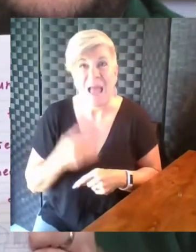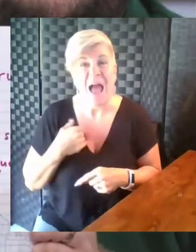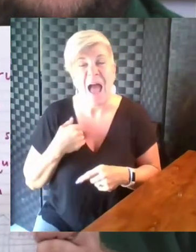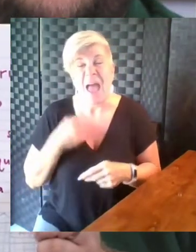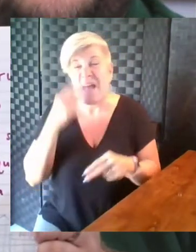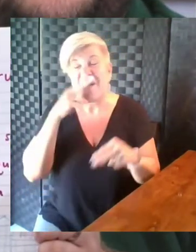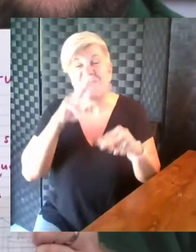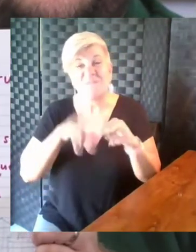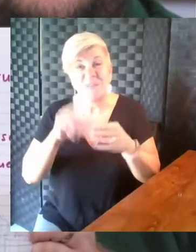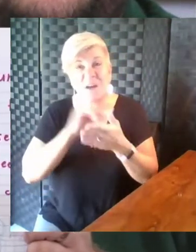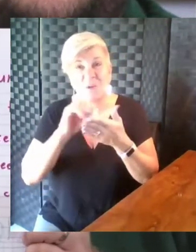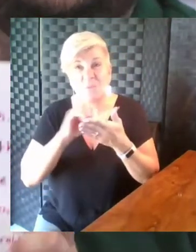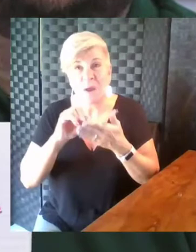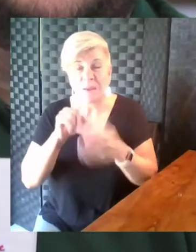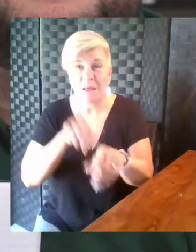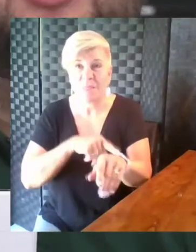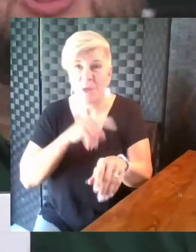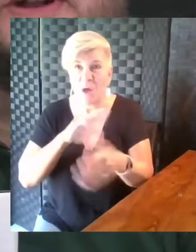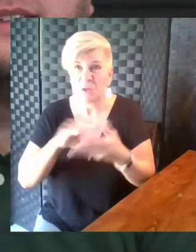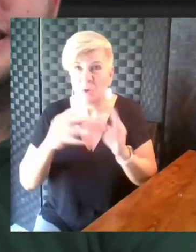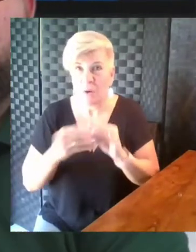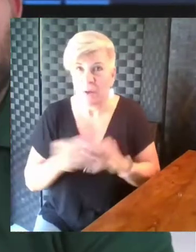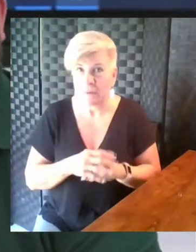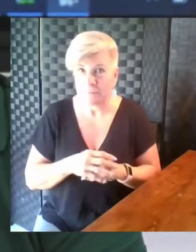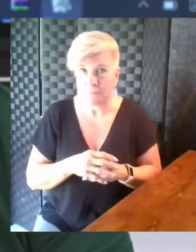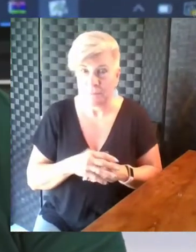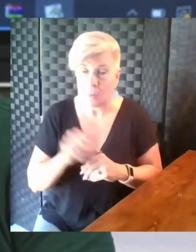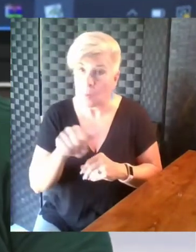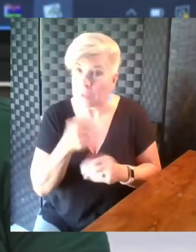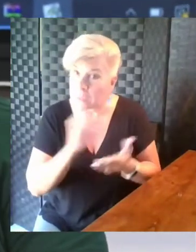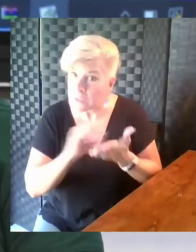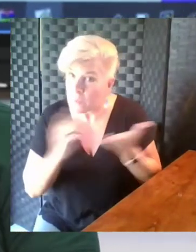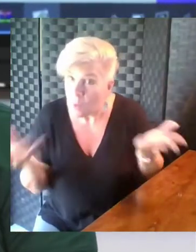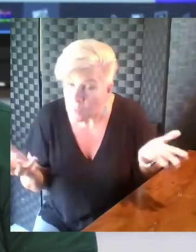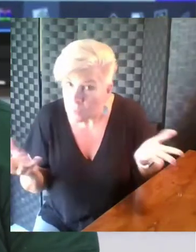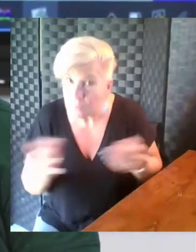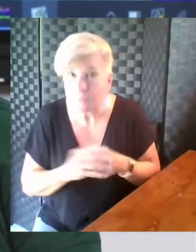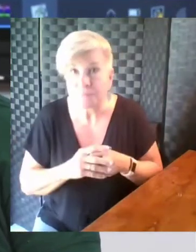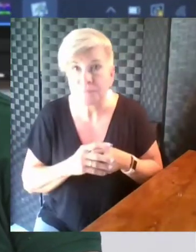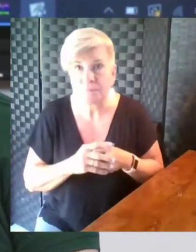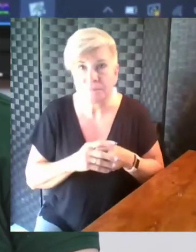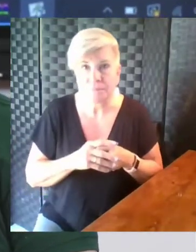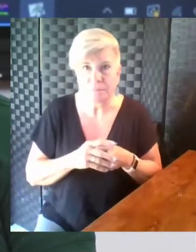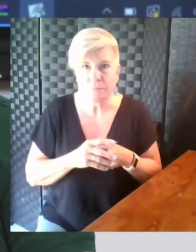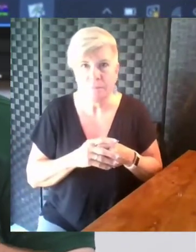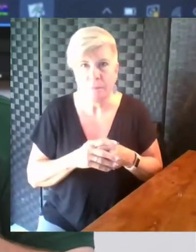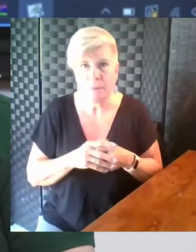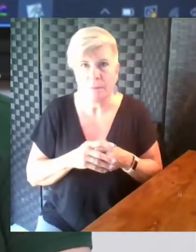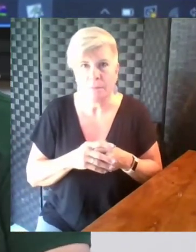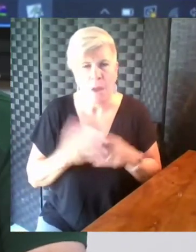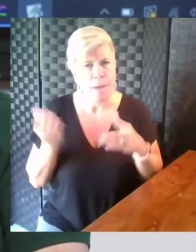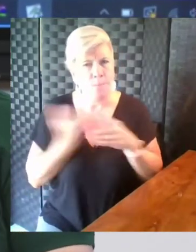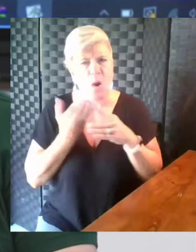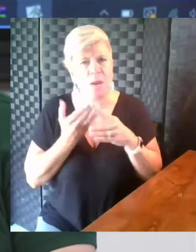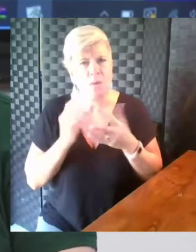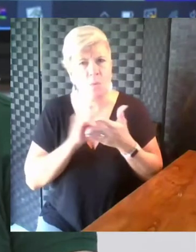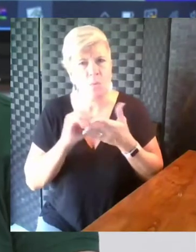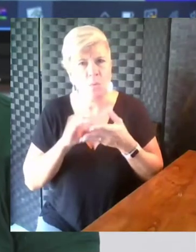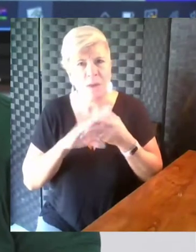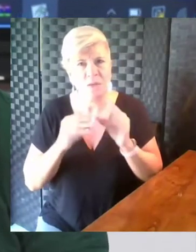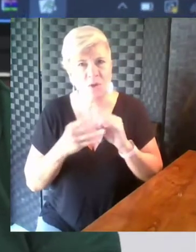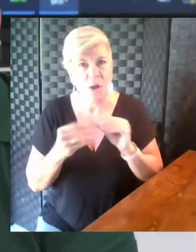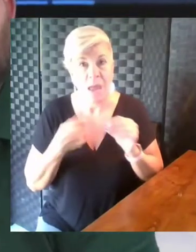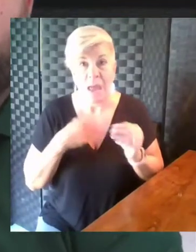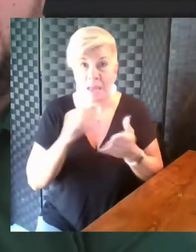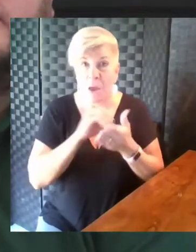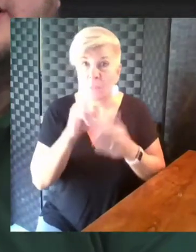story. I think I'm going to write another one. Let me show you what else I did in my journal. I took a little break from writing stories, and I wrote